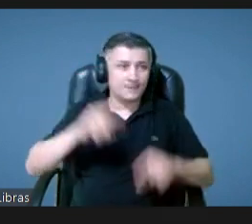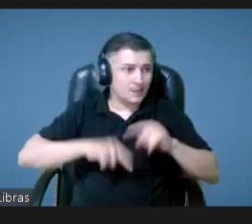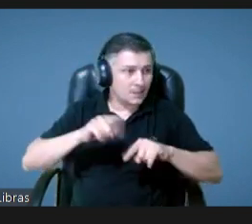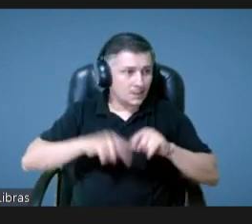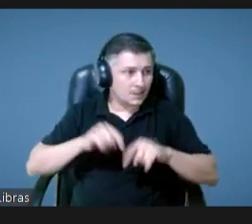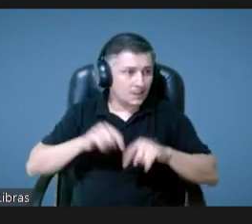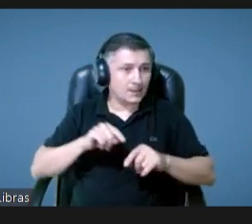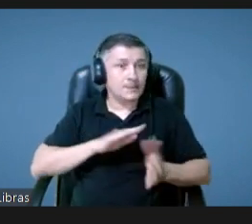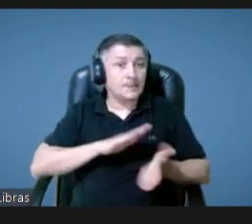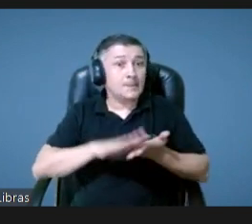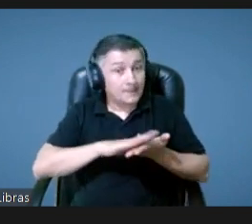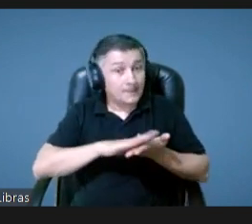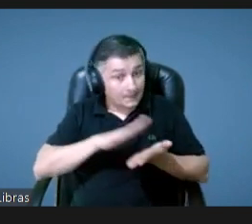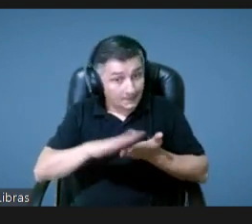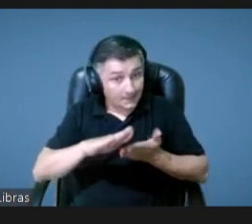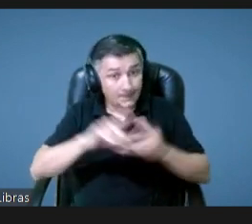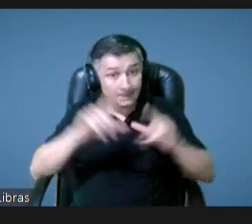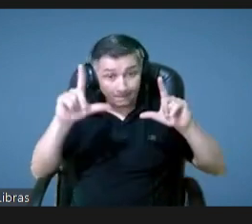addressed, this